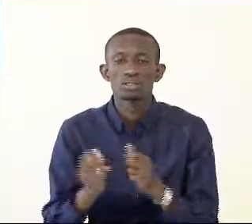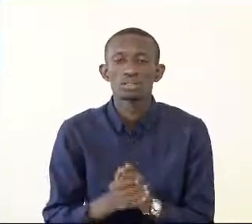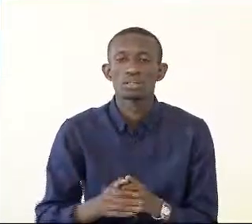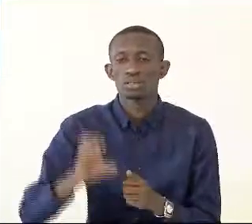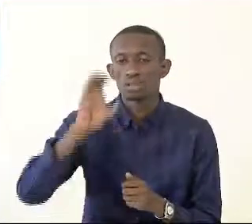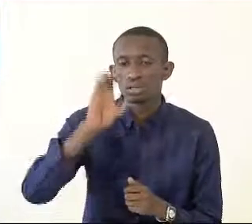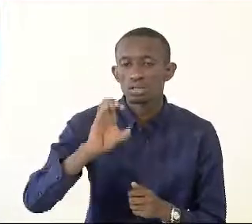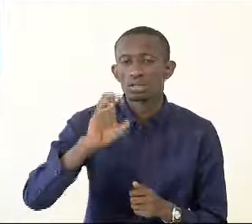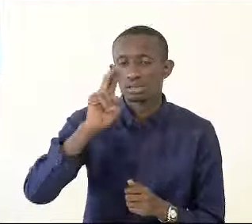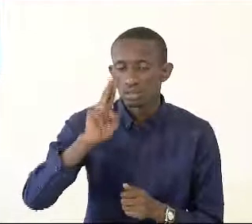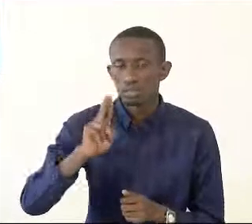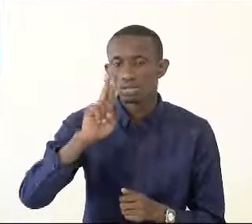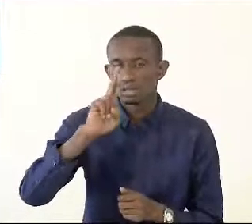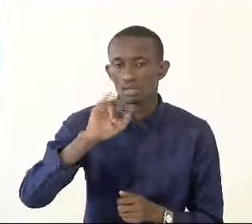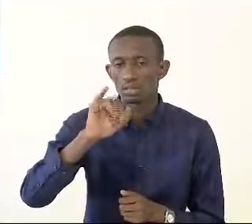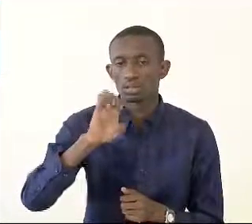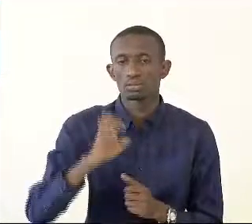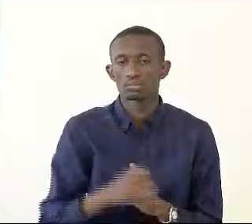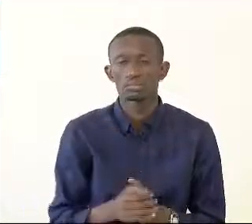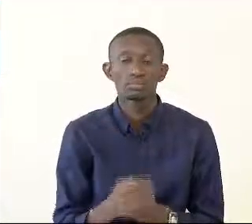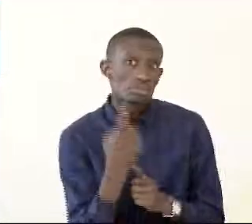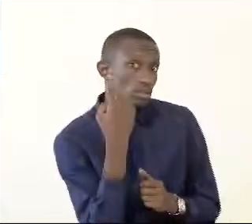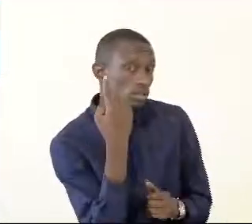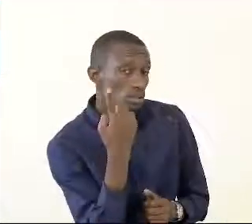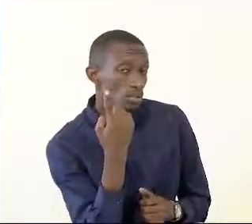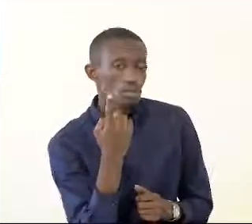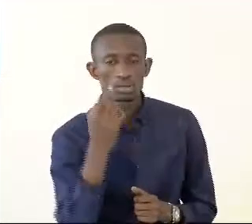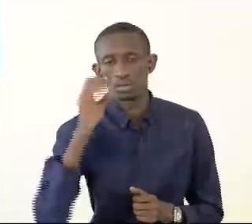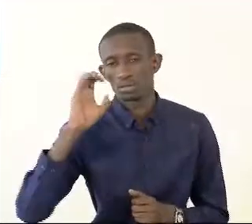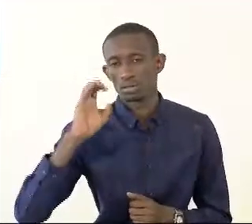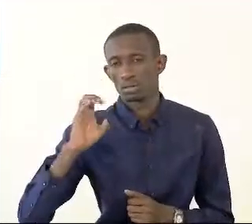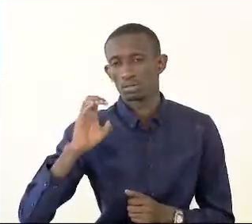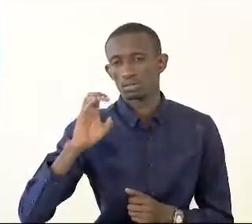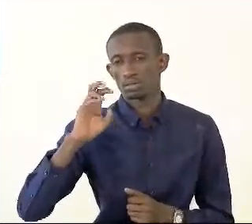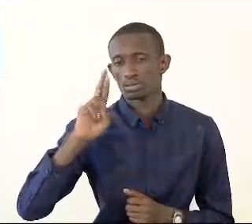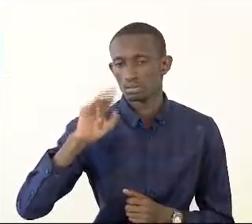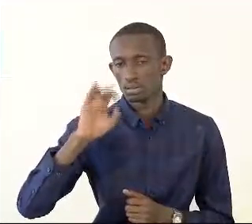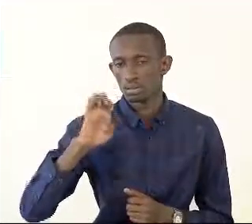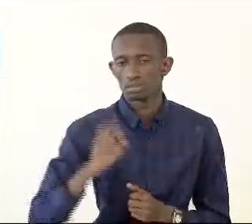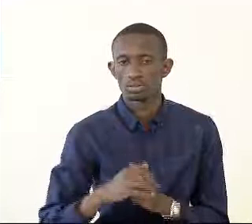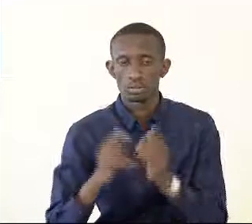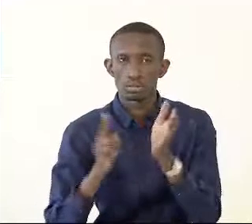is 3.7. The frequently used unit,